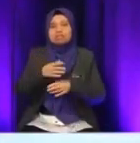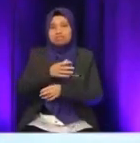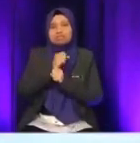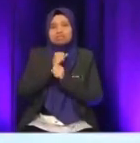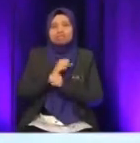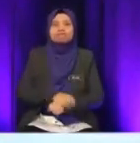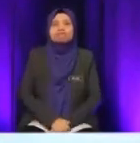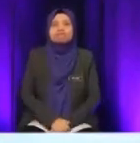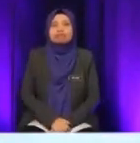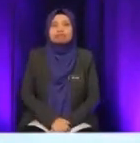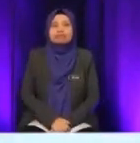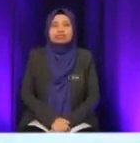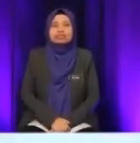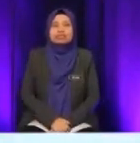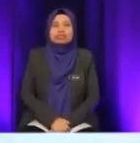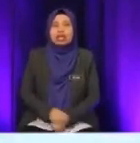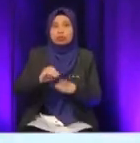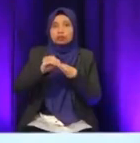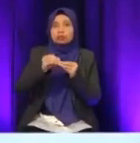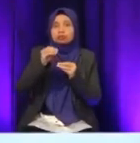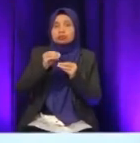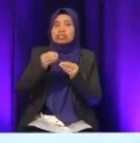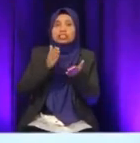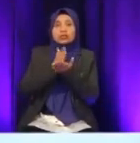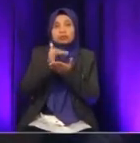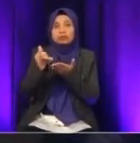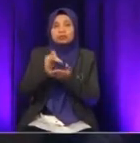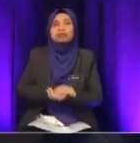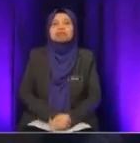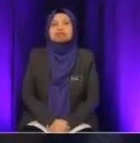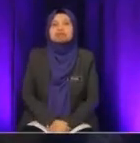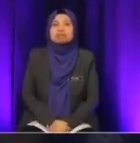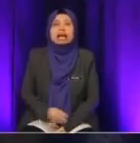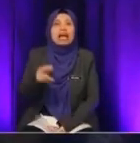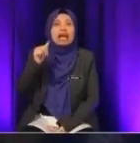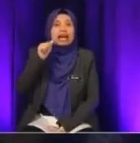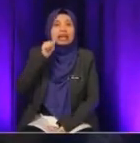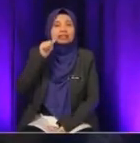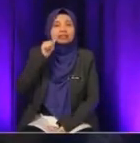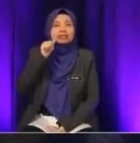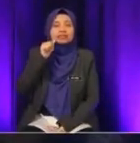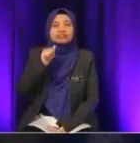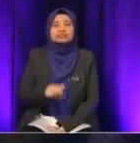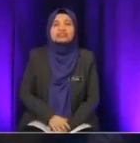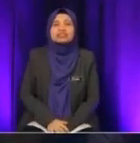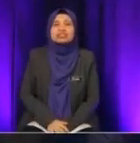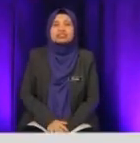done. Okay, well why don't done, we go Isma? With the next one? Yes, Anne. Can you please share your idea on